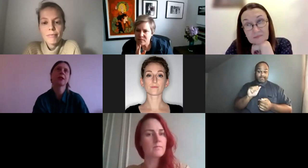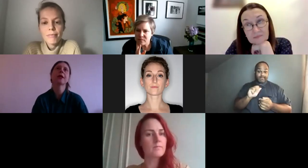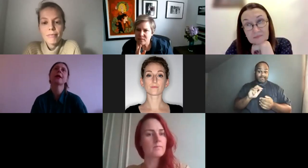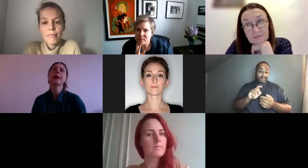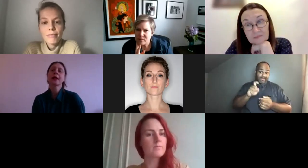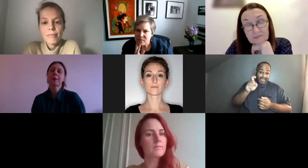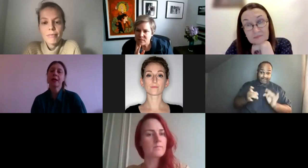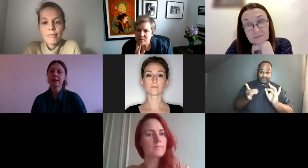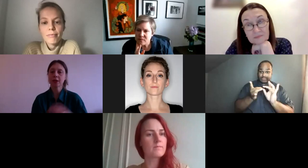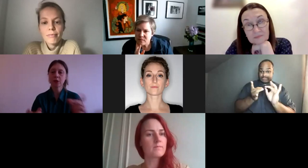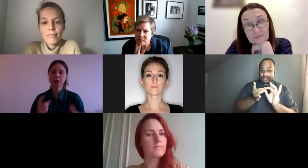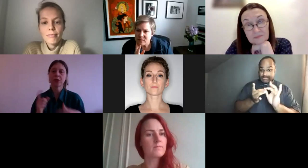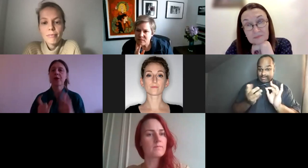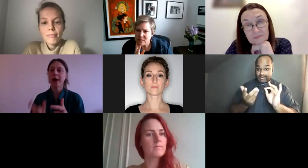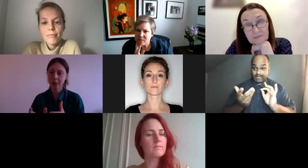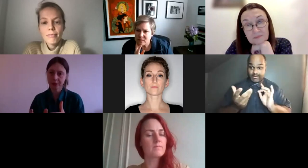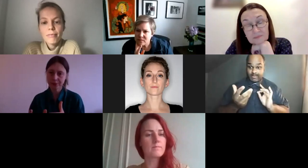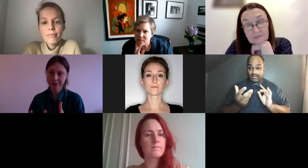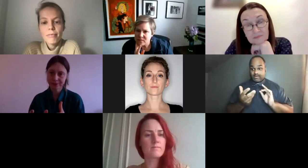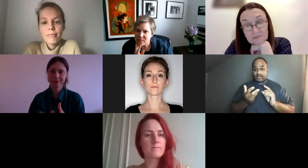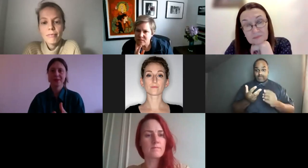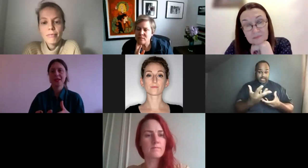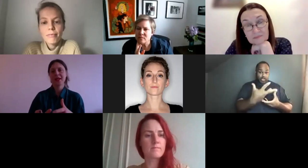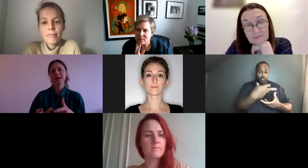she made inclusion of her own.